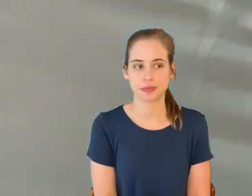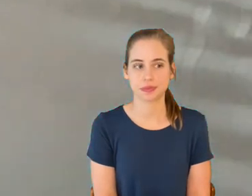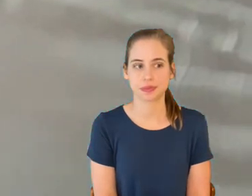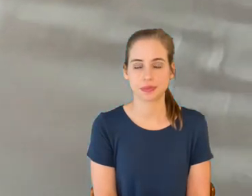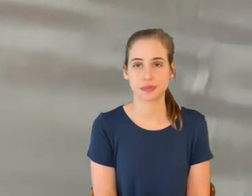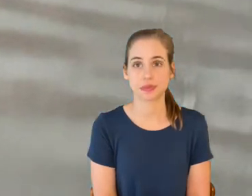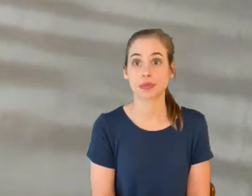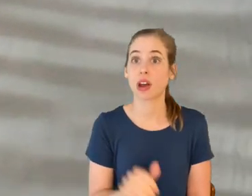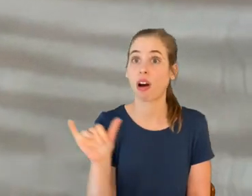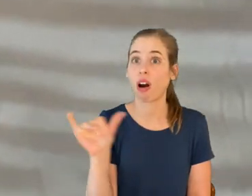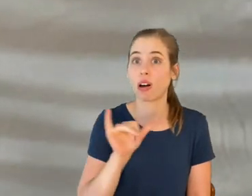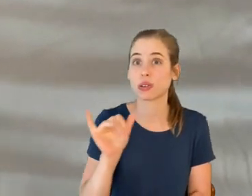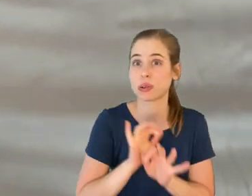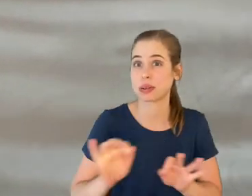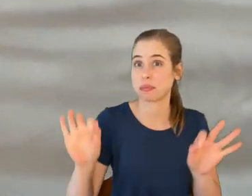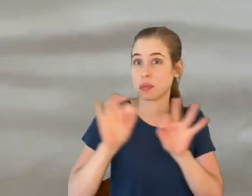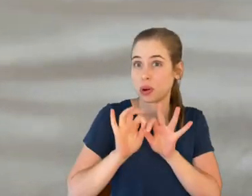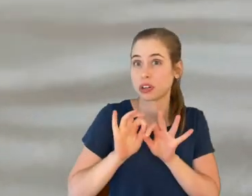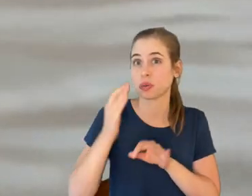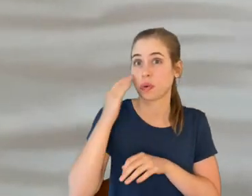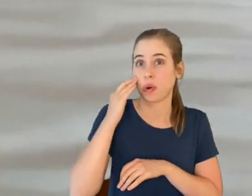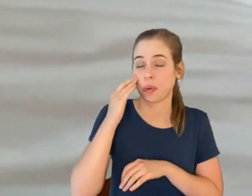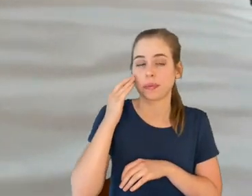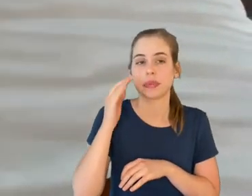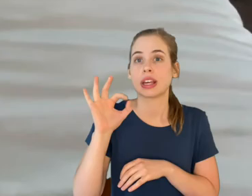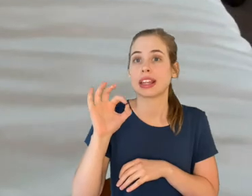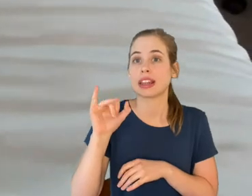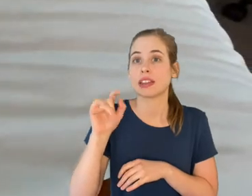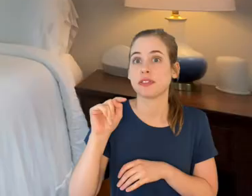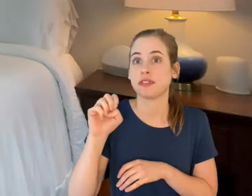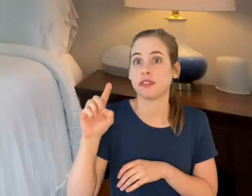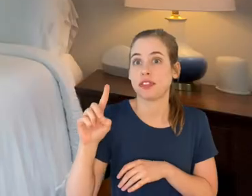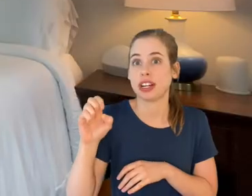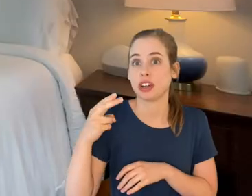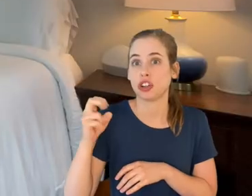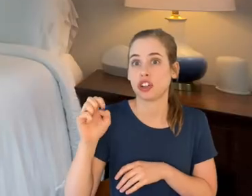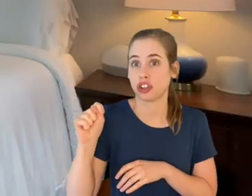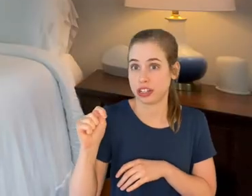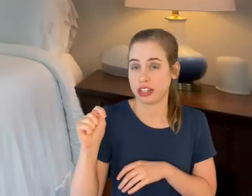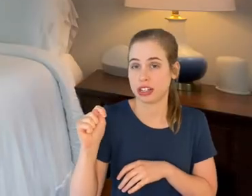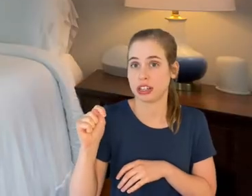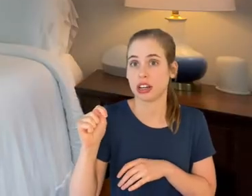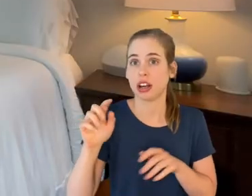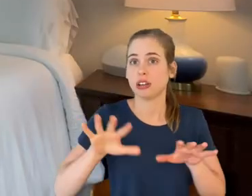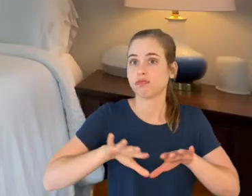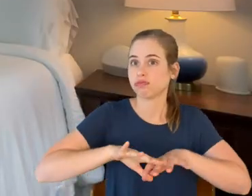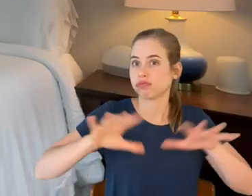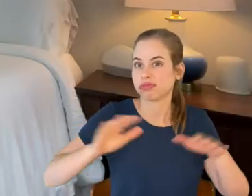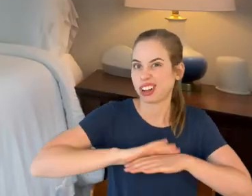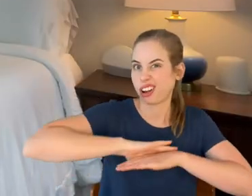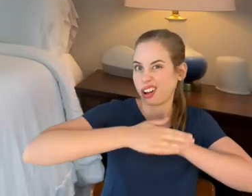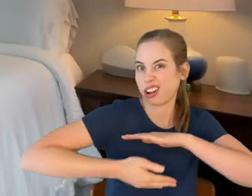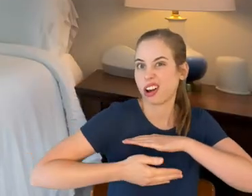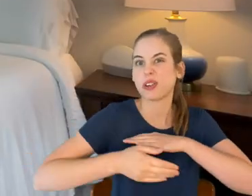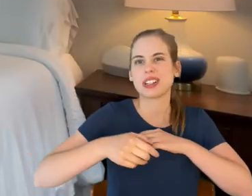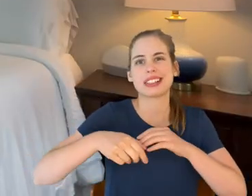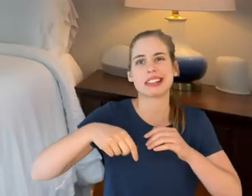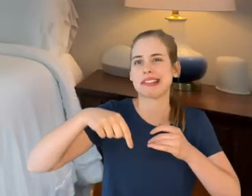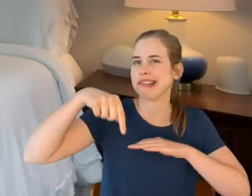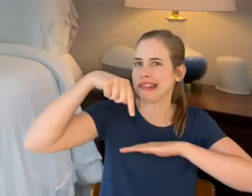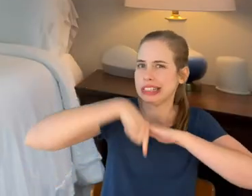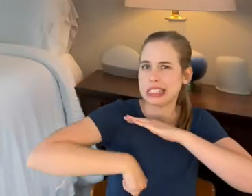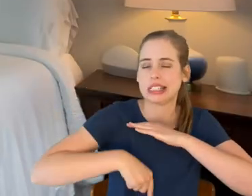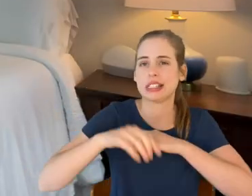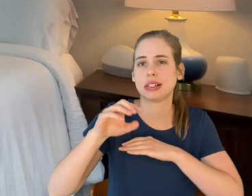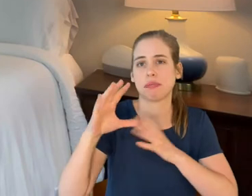Another thing to note is the fitted sheet itself is really deep. You can see that the mattress we have right now is, I believe it's